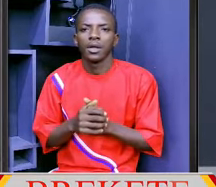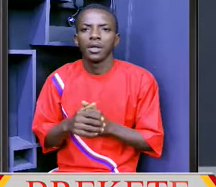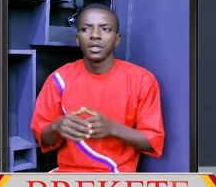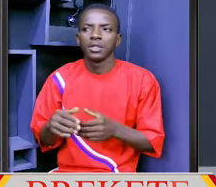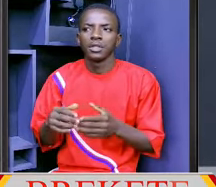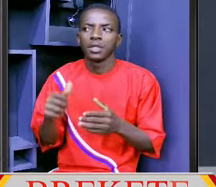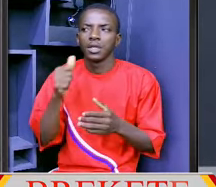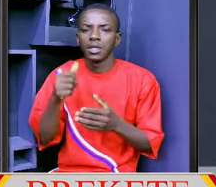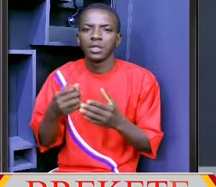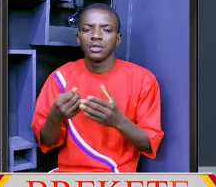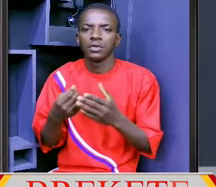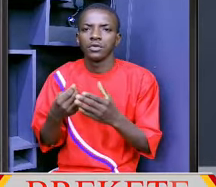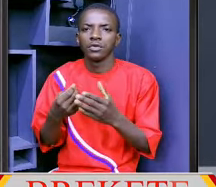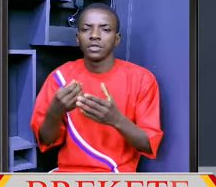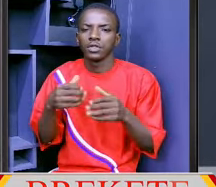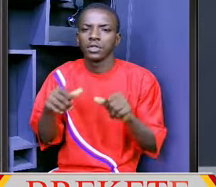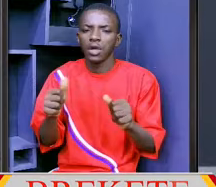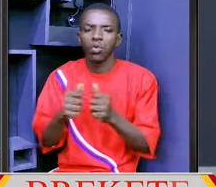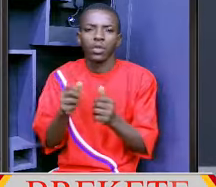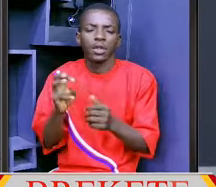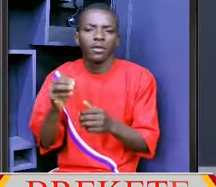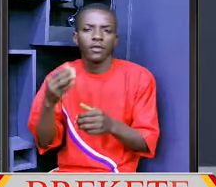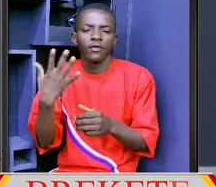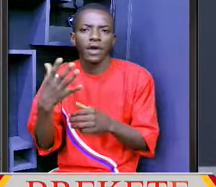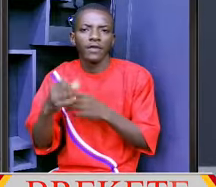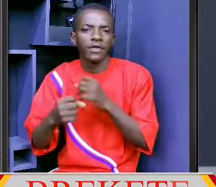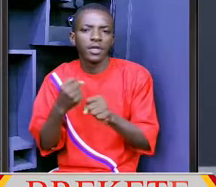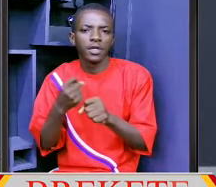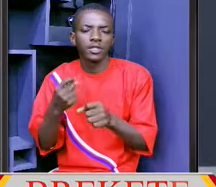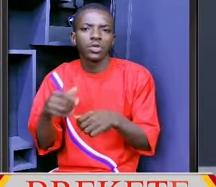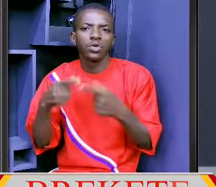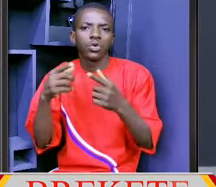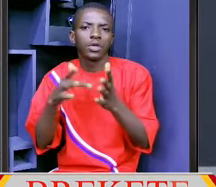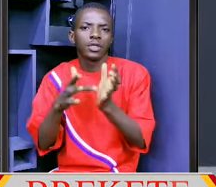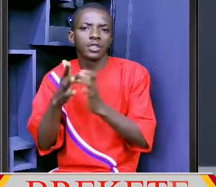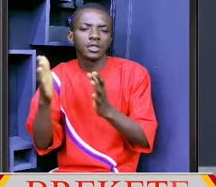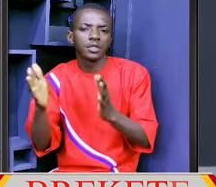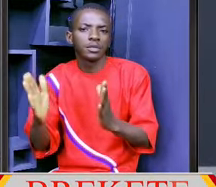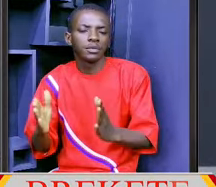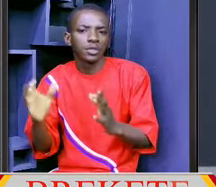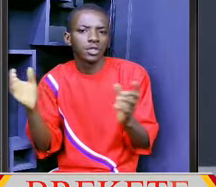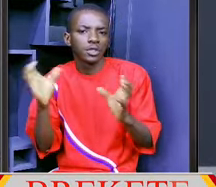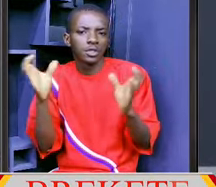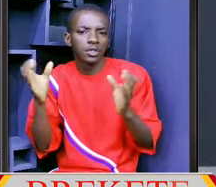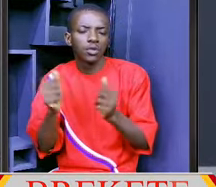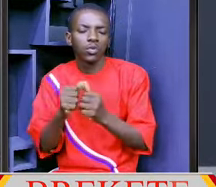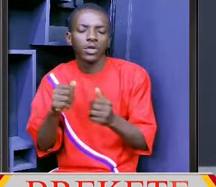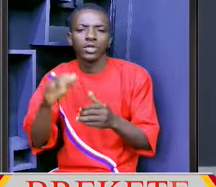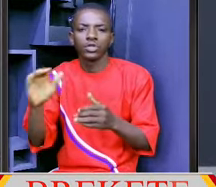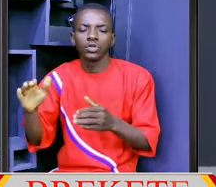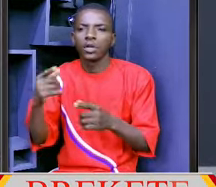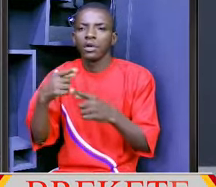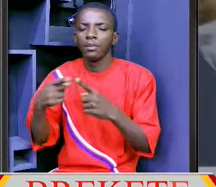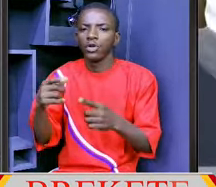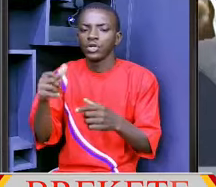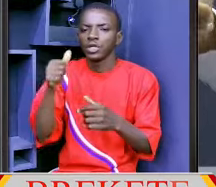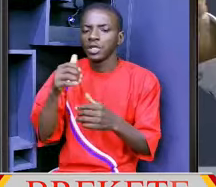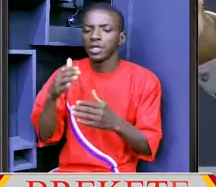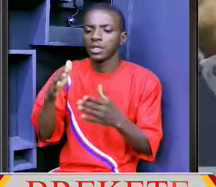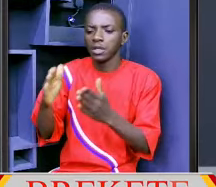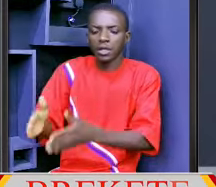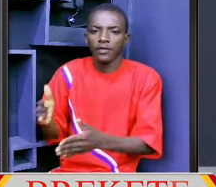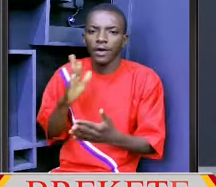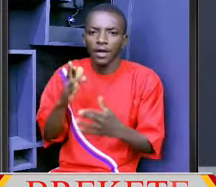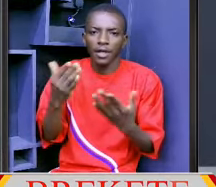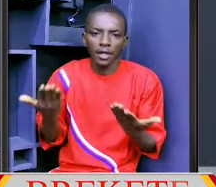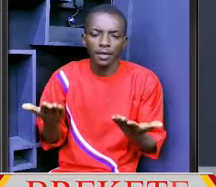This girl stay with them for 5 good years. Them they go Christmas with their children. This way, they know they